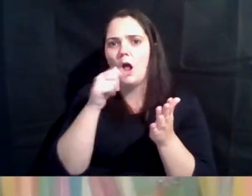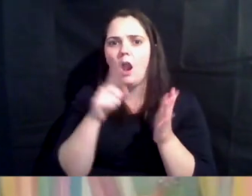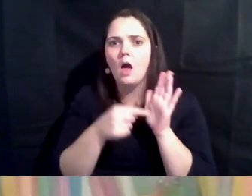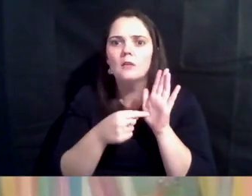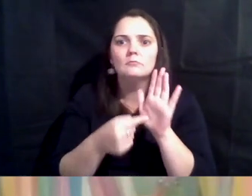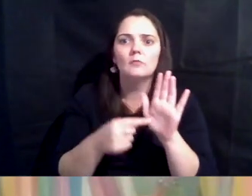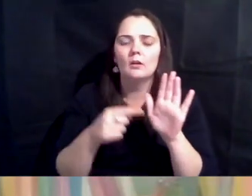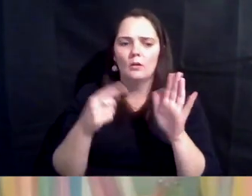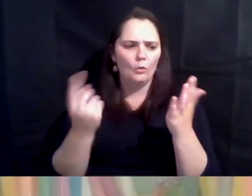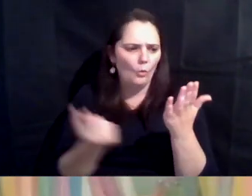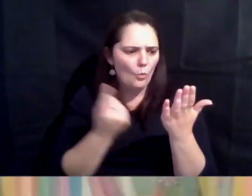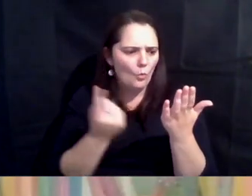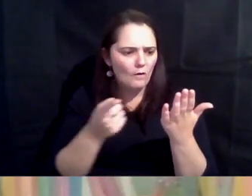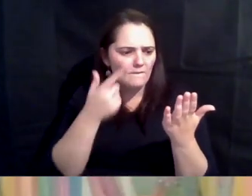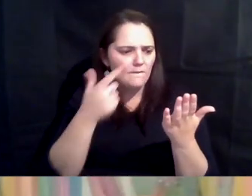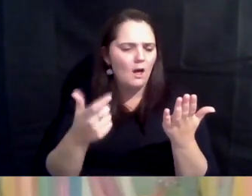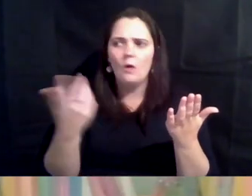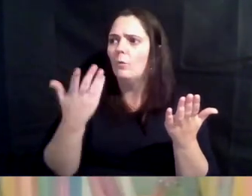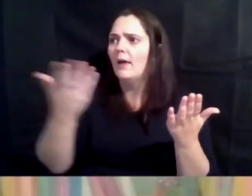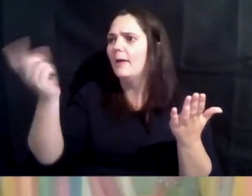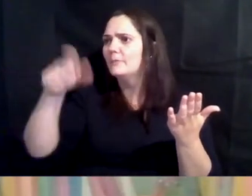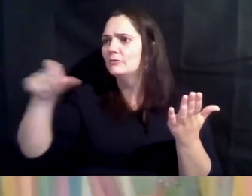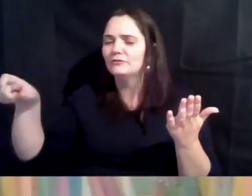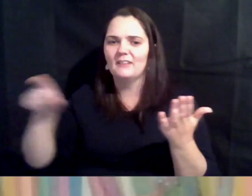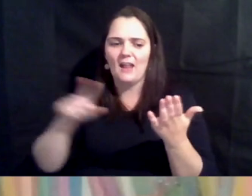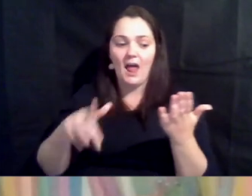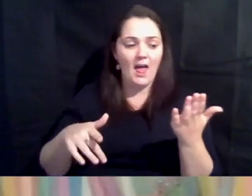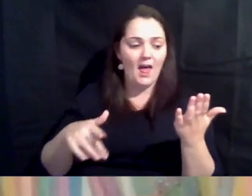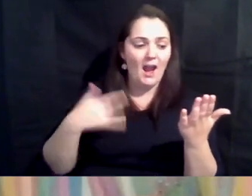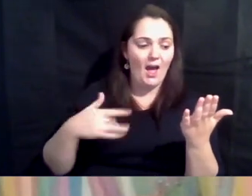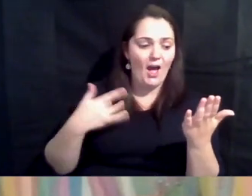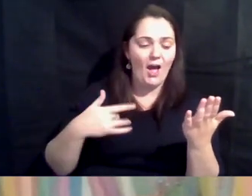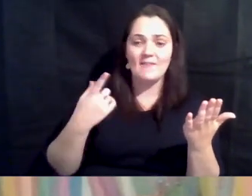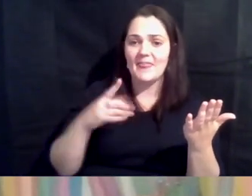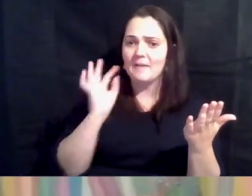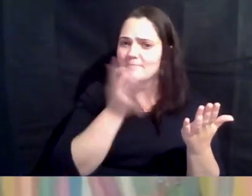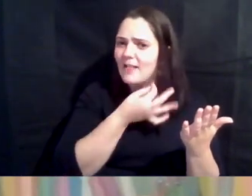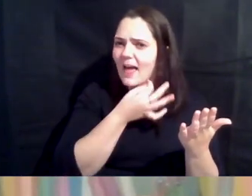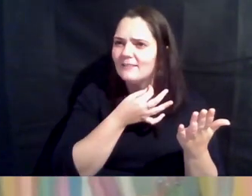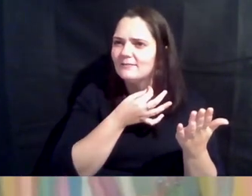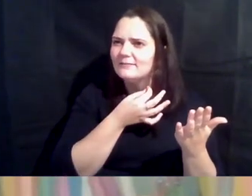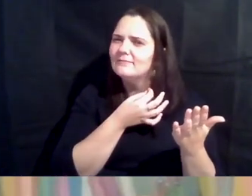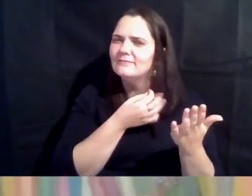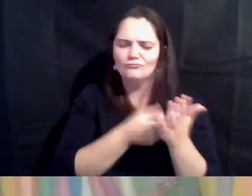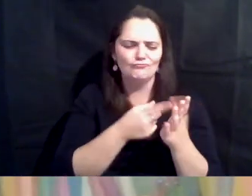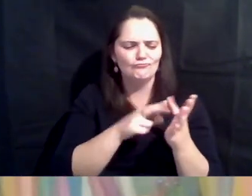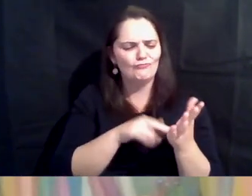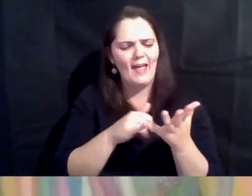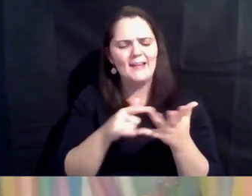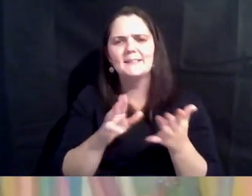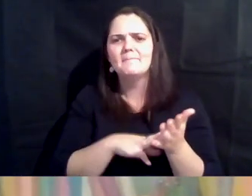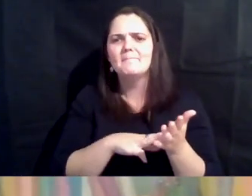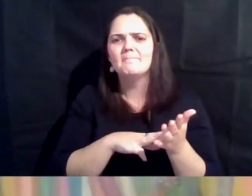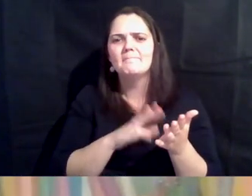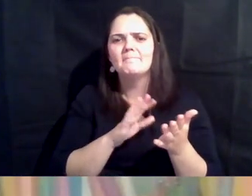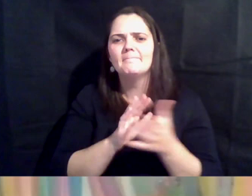Wanted. One alive plant. I don't know if that makes sense. I don't think that's how ransom letters work. It's